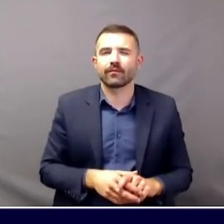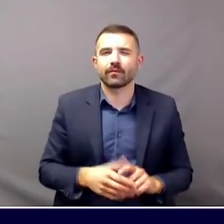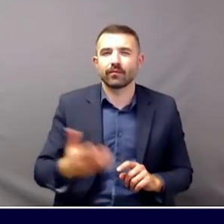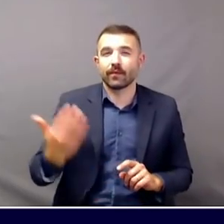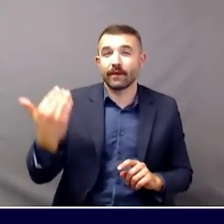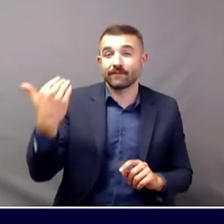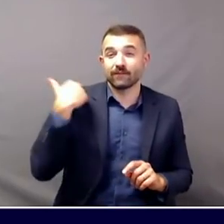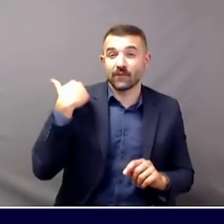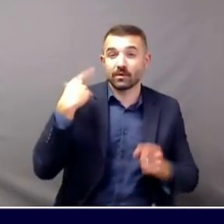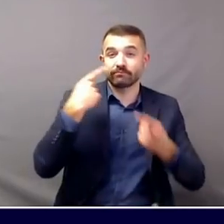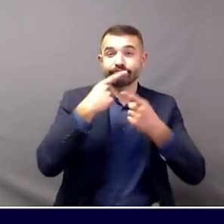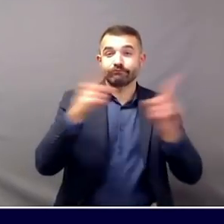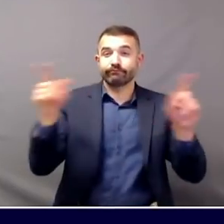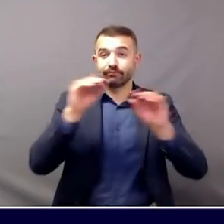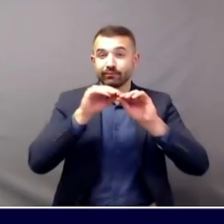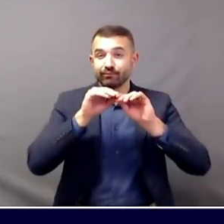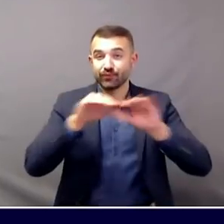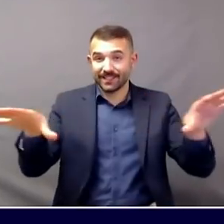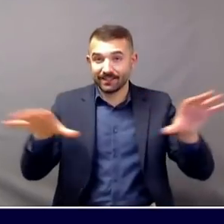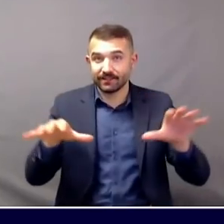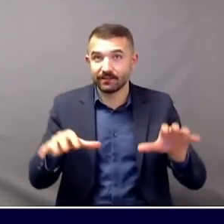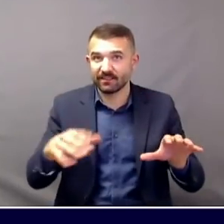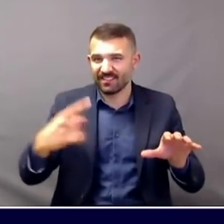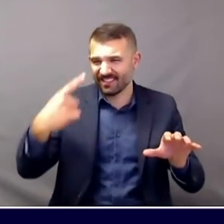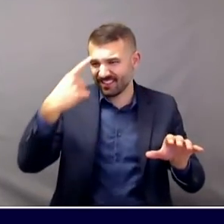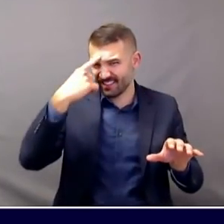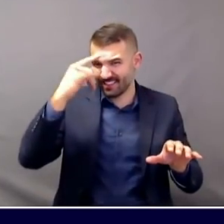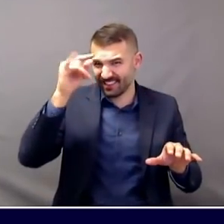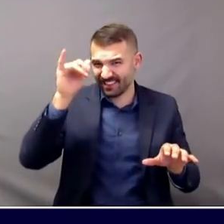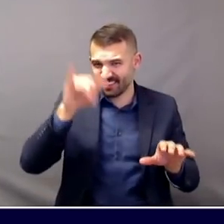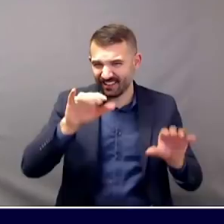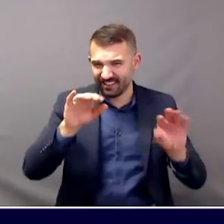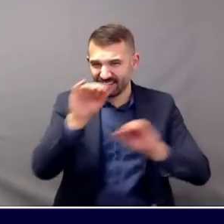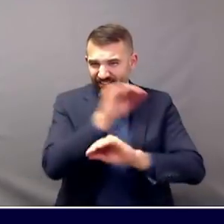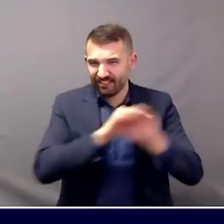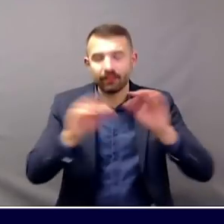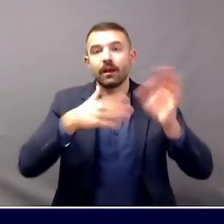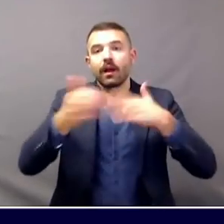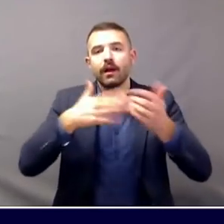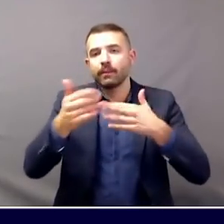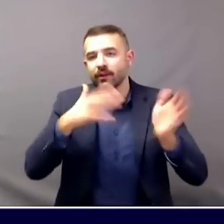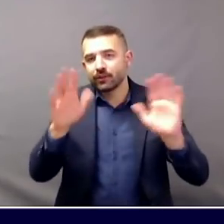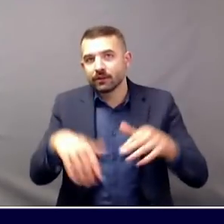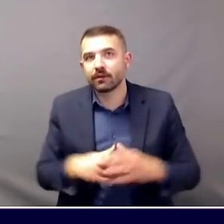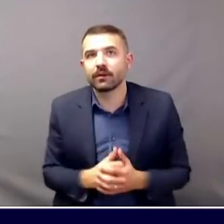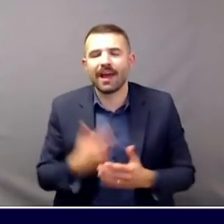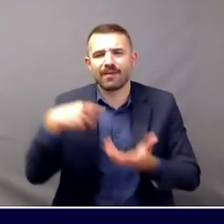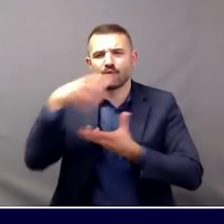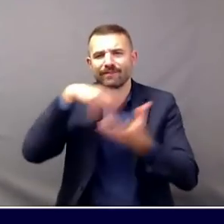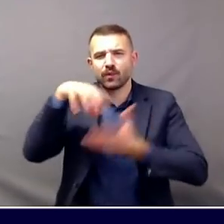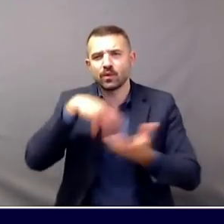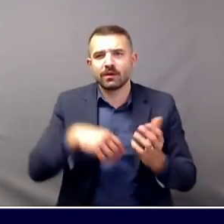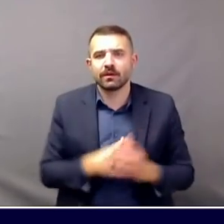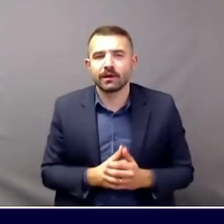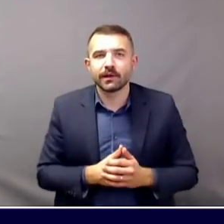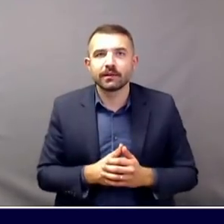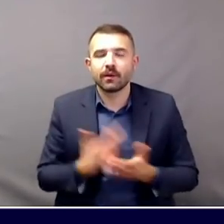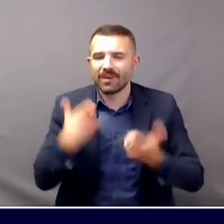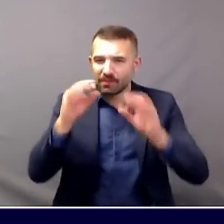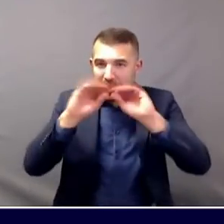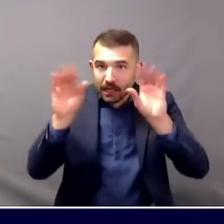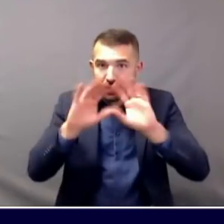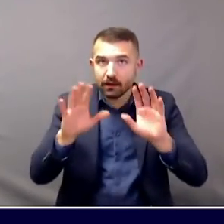the worker who caught it from the parent. Are you able to clarify those two different, that